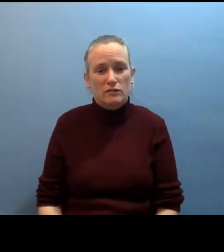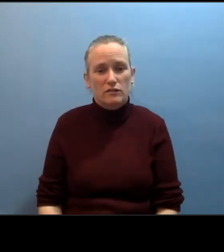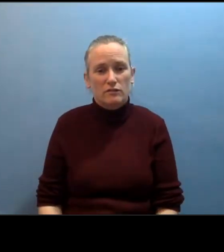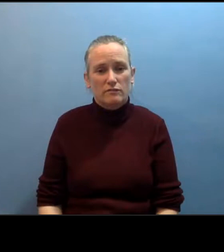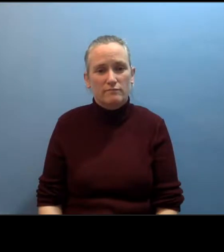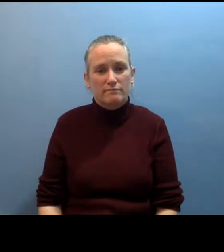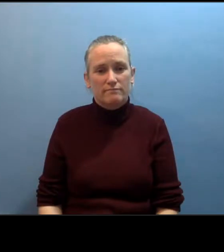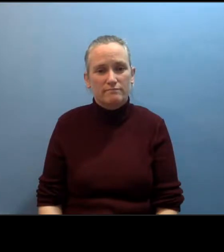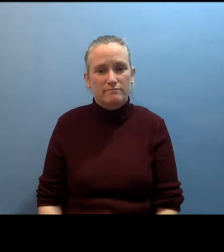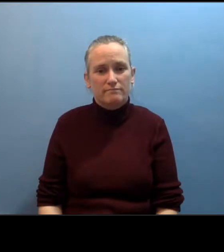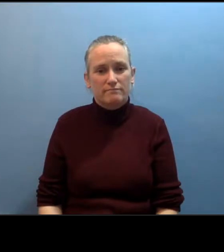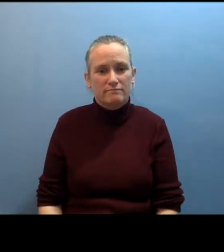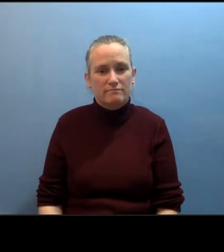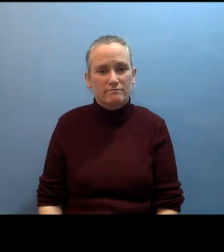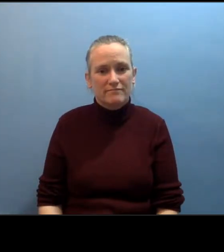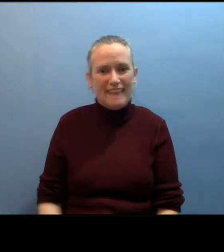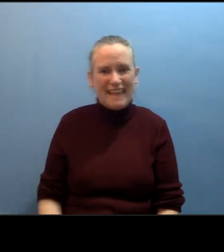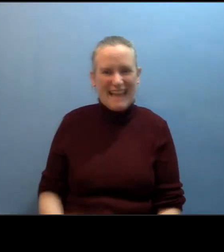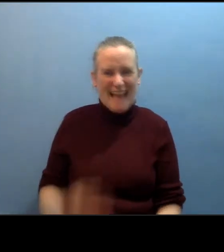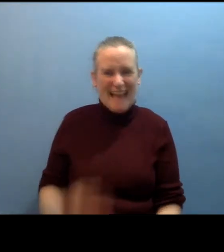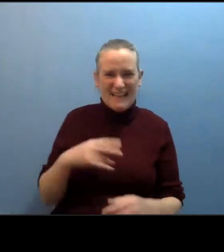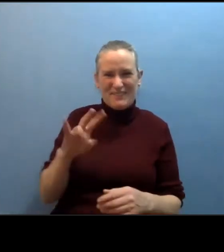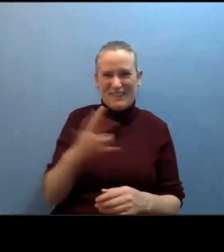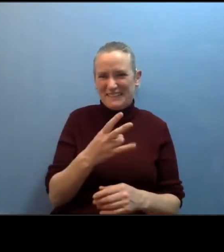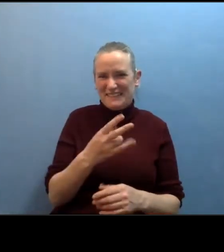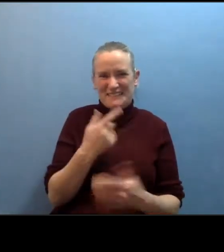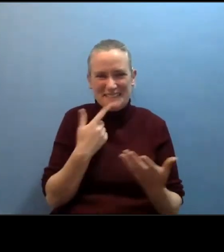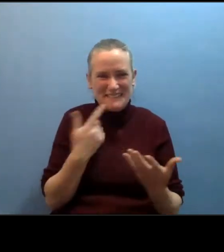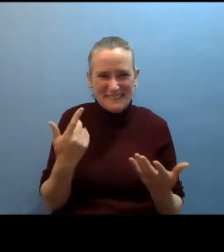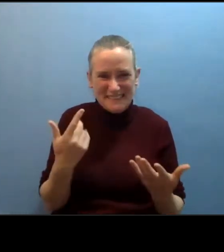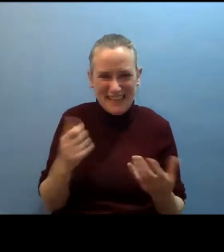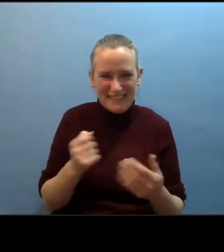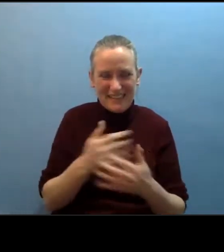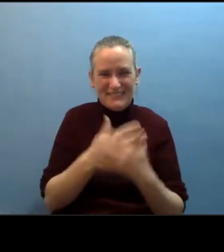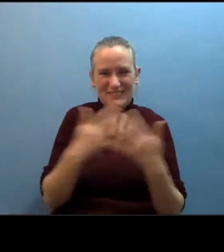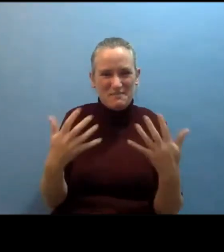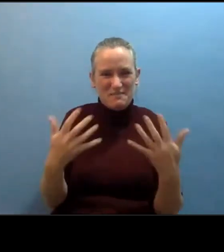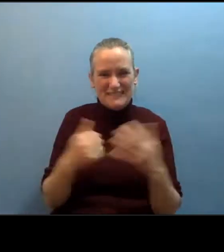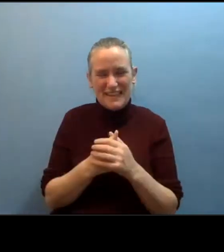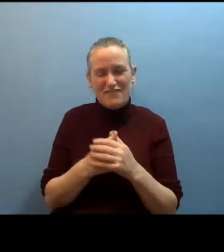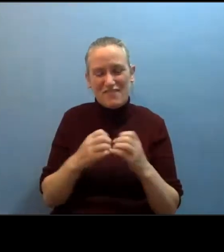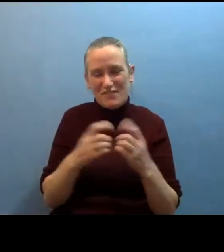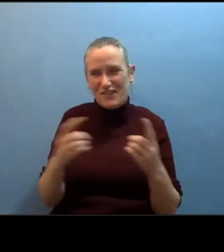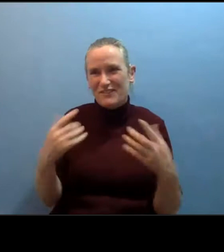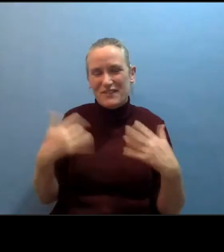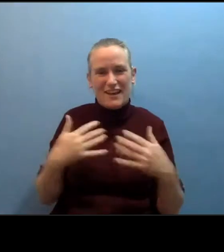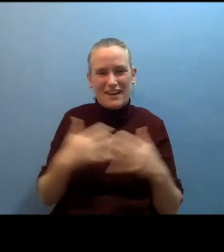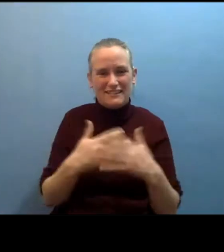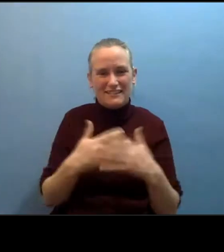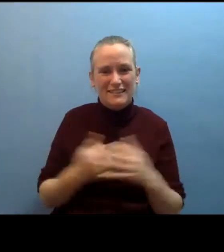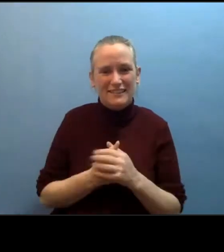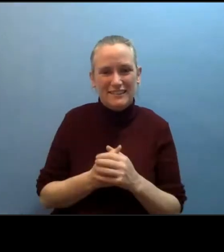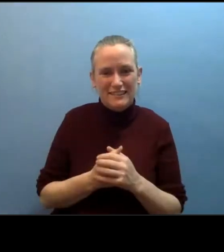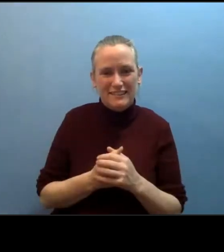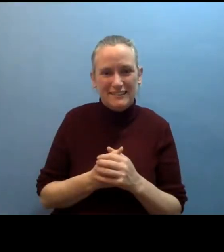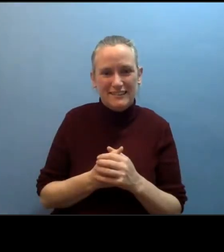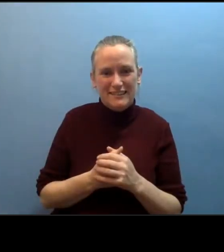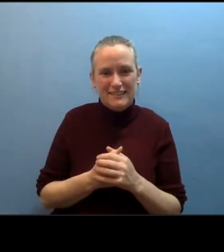I don't know, is there any such thing as a quick one? Because I think there's so much going on for everybody. I can read this one out and see your